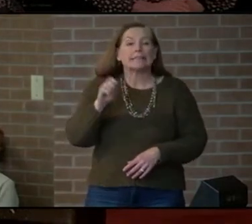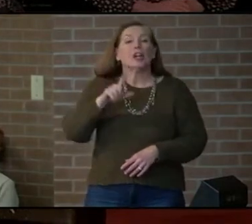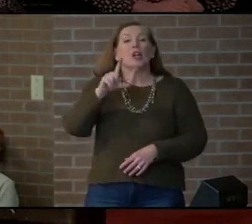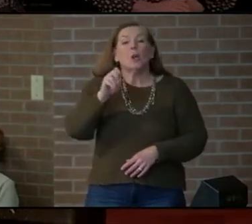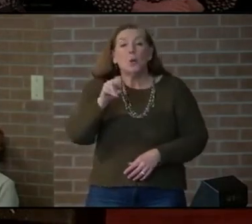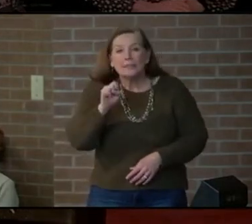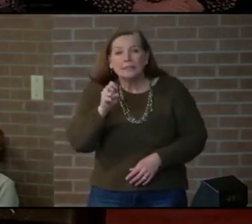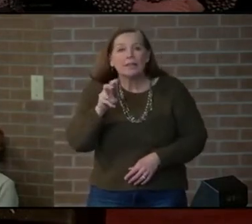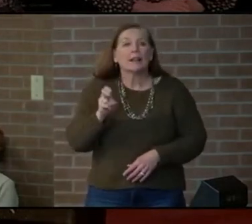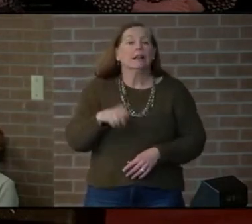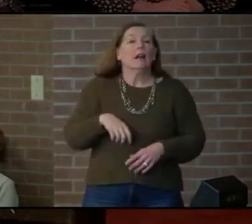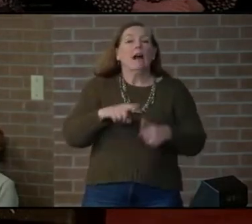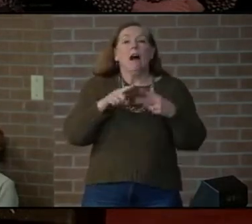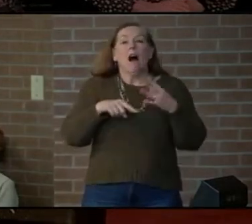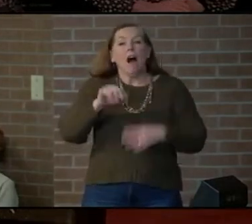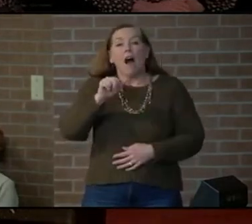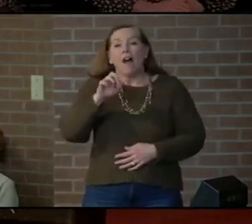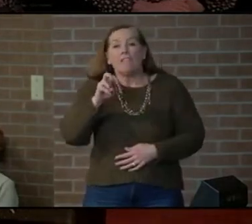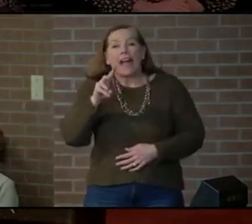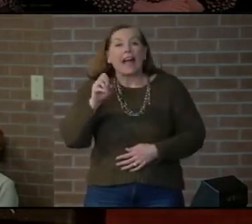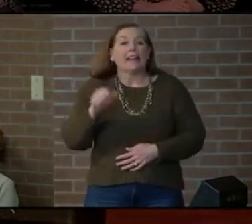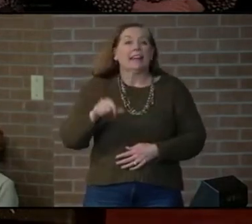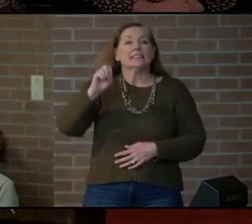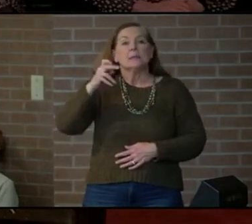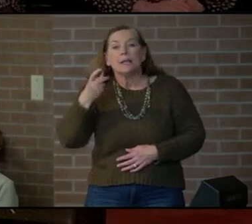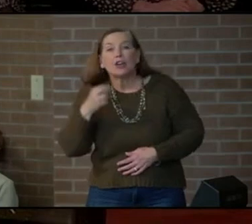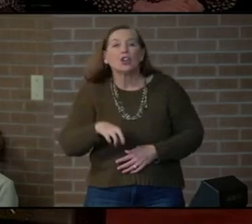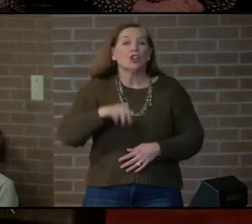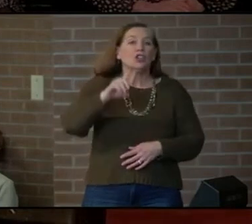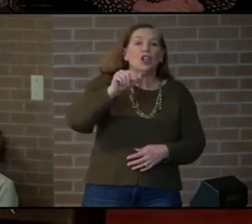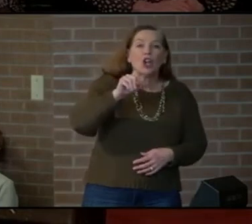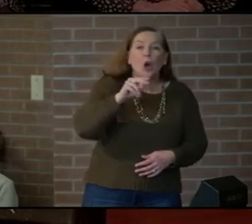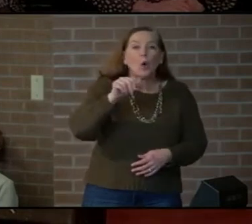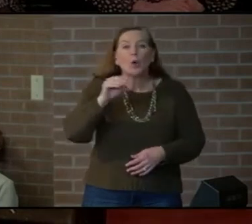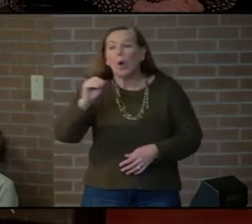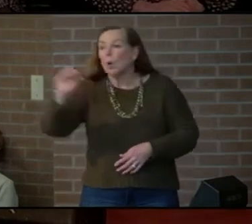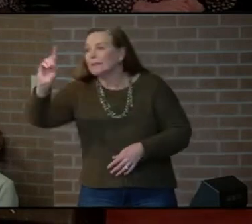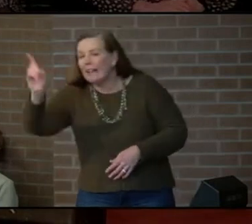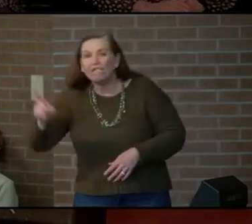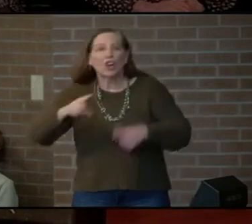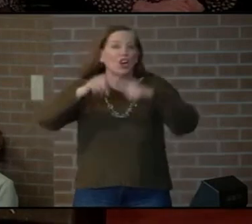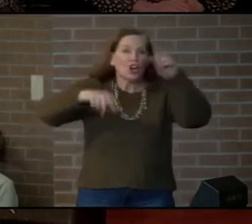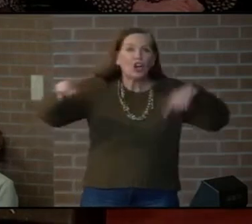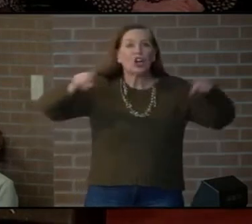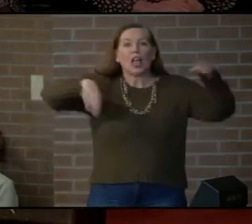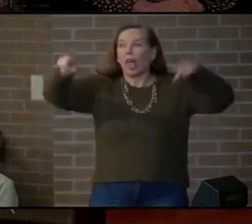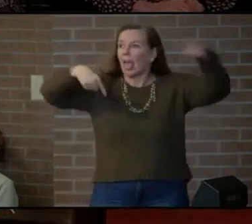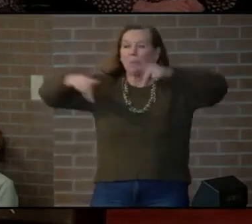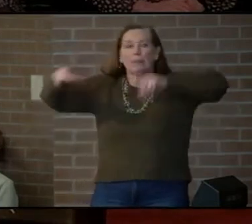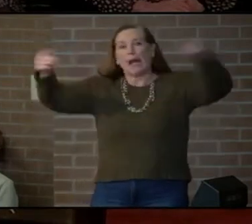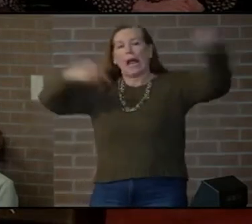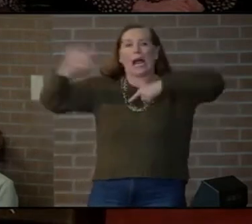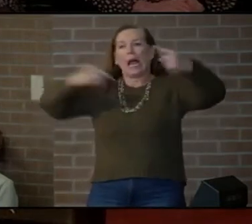and Arvada, and Superior, and Thornton, and Tocono, and Denver. These are all places where everybody is coming from. We could